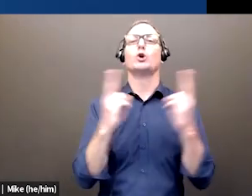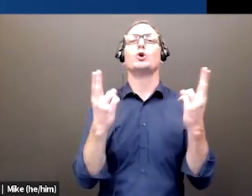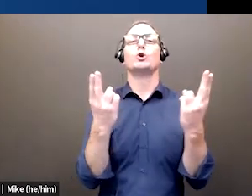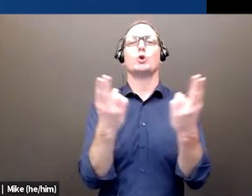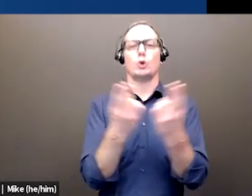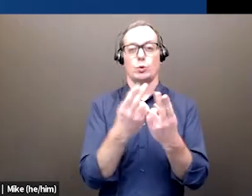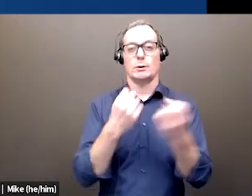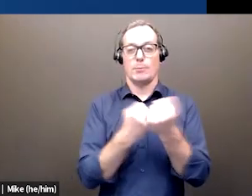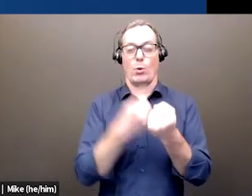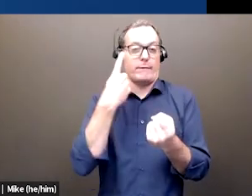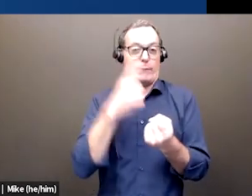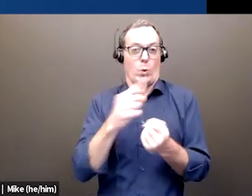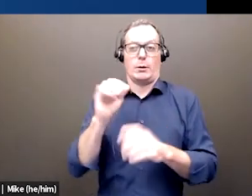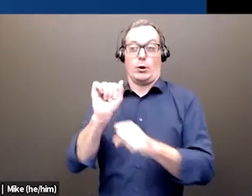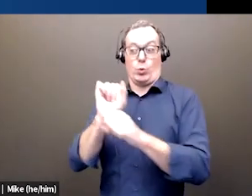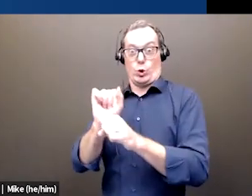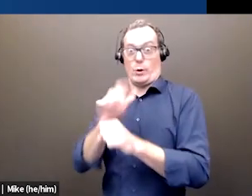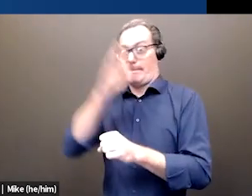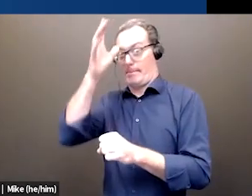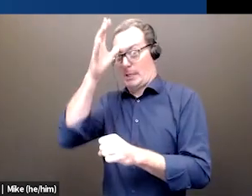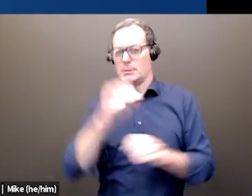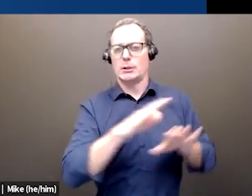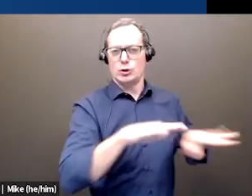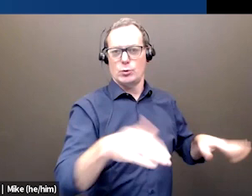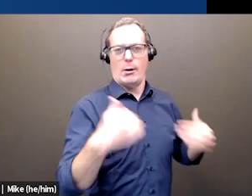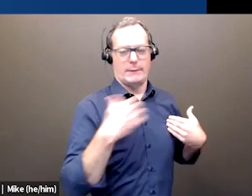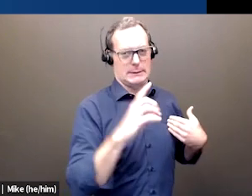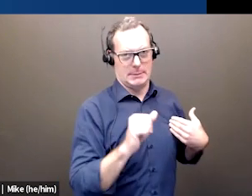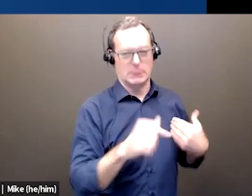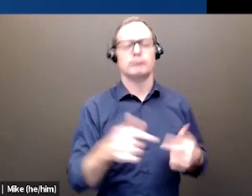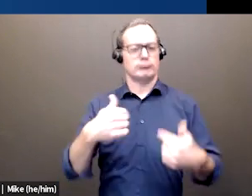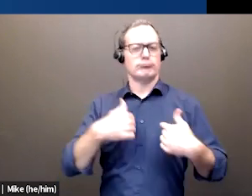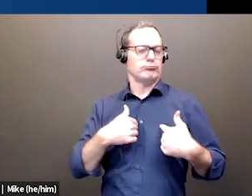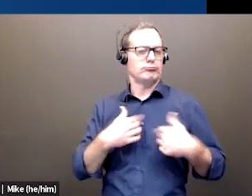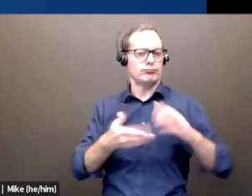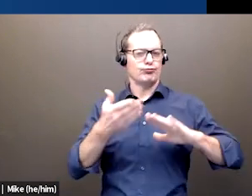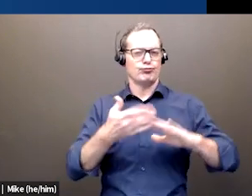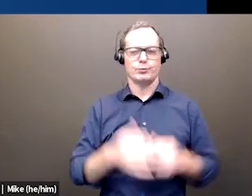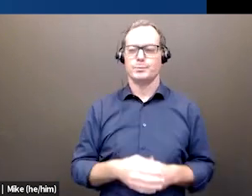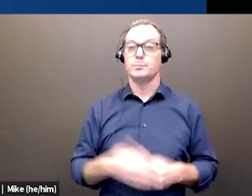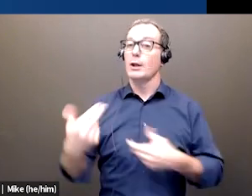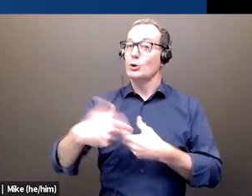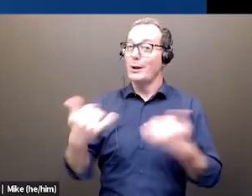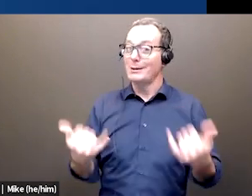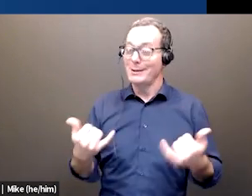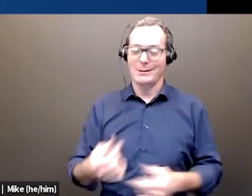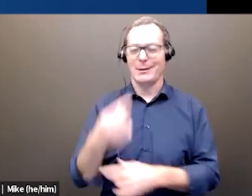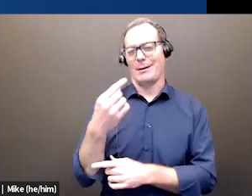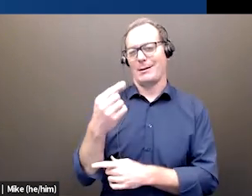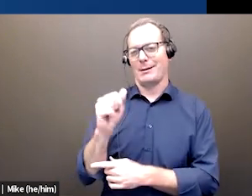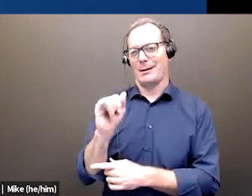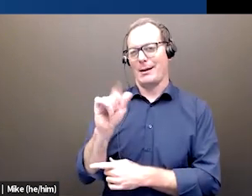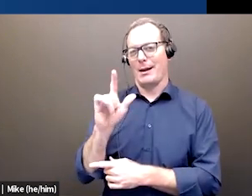with Disabilities. Joining me on today's panel is Gail Holdner. Gail is the Special